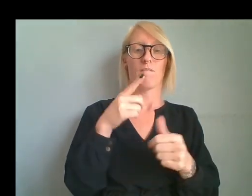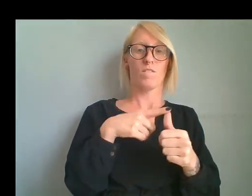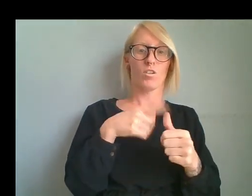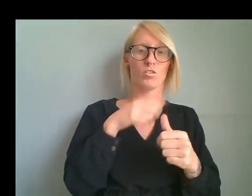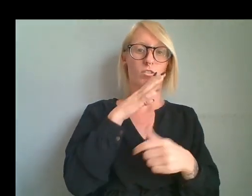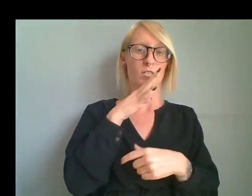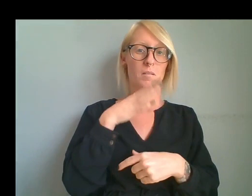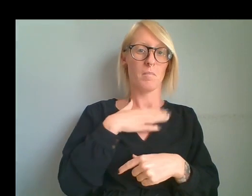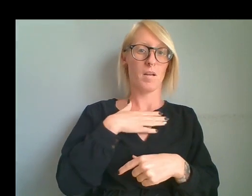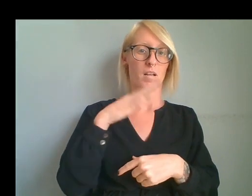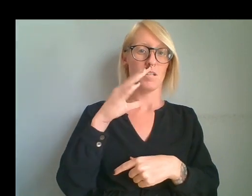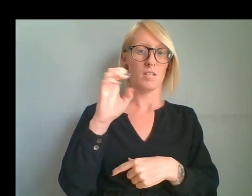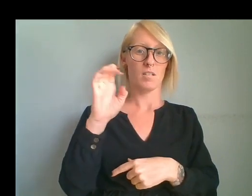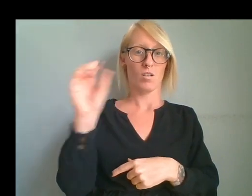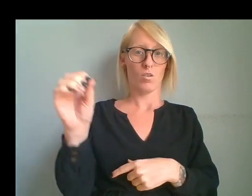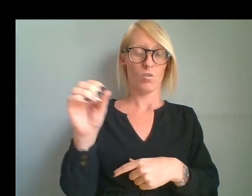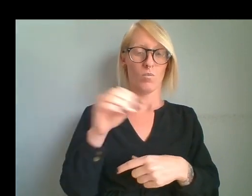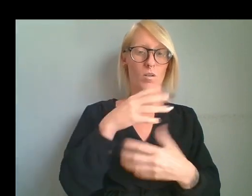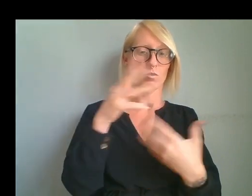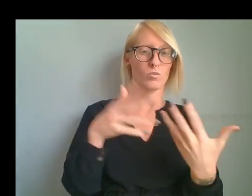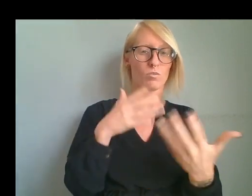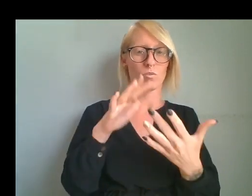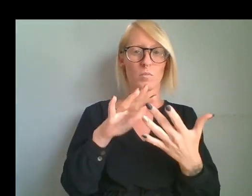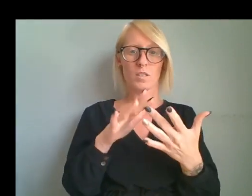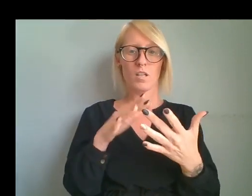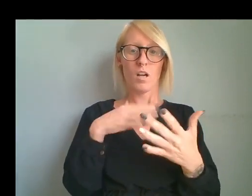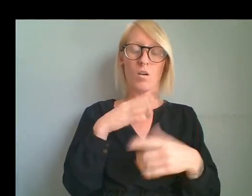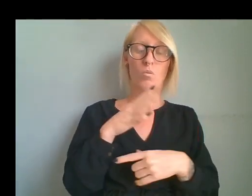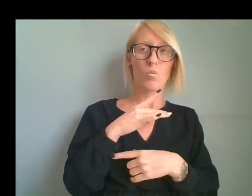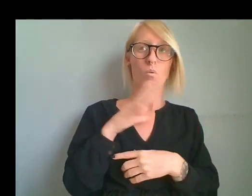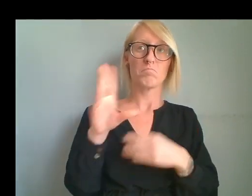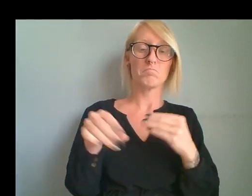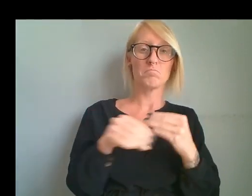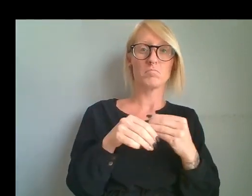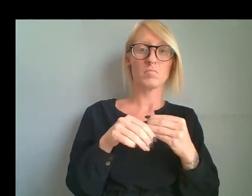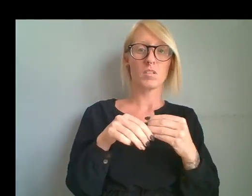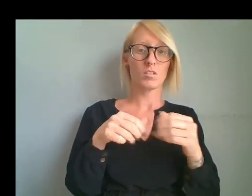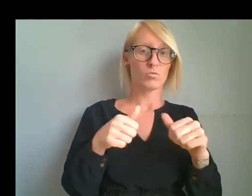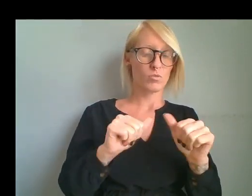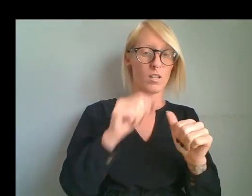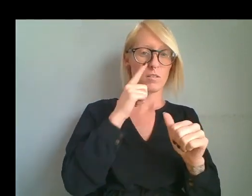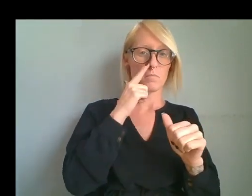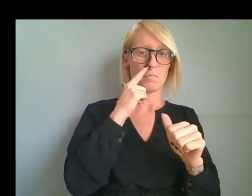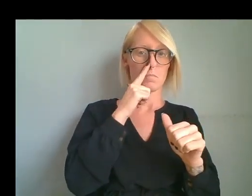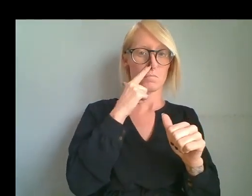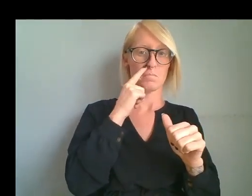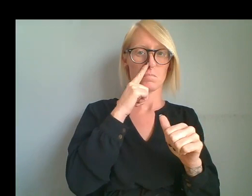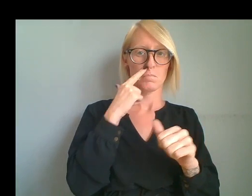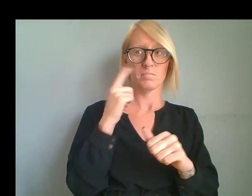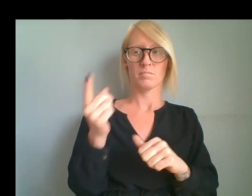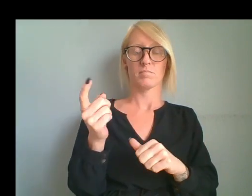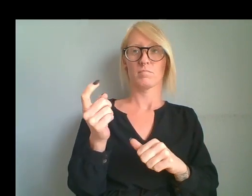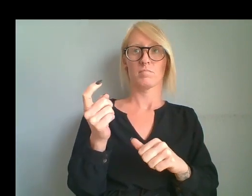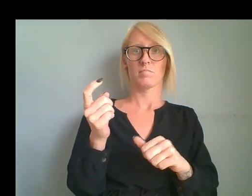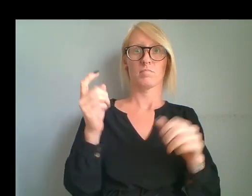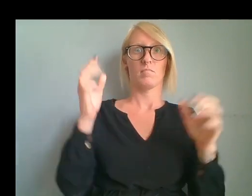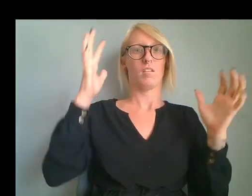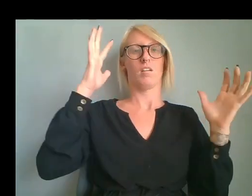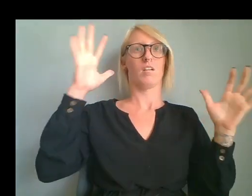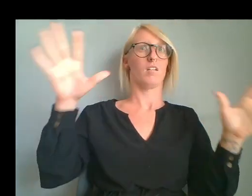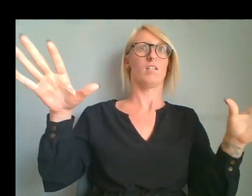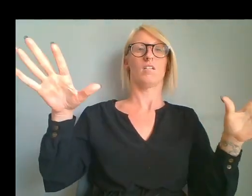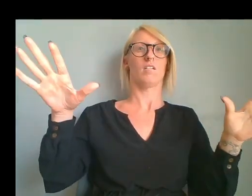social media and said, hey, this stuff's kind of cool, I want to get on board with it, can I do this? He had just a deer in the headlights look. He